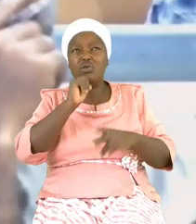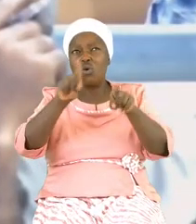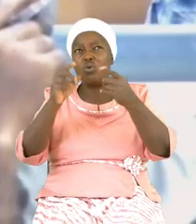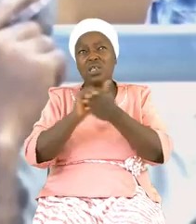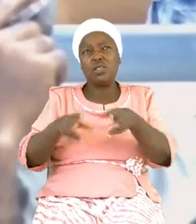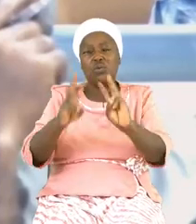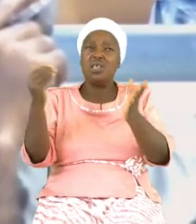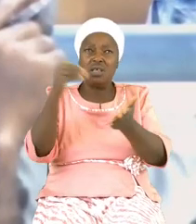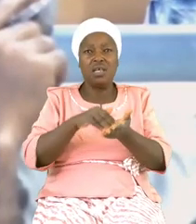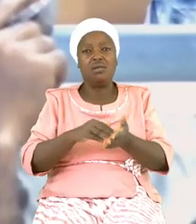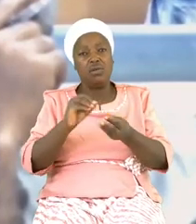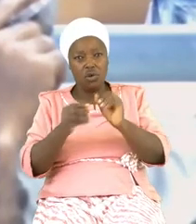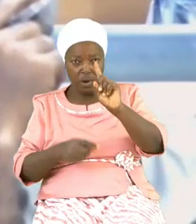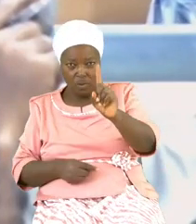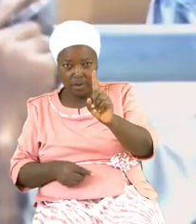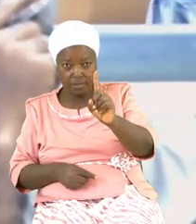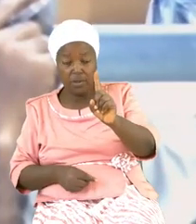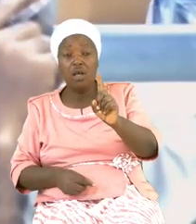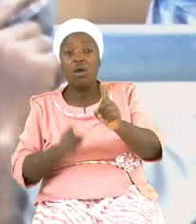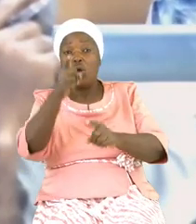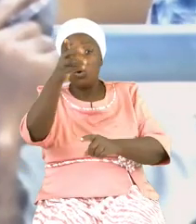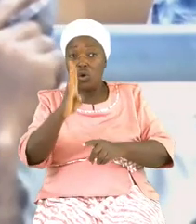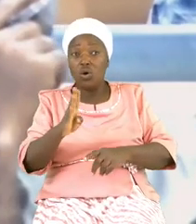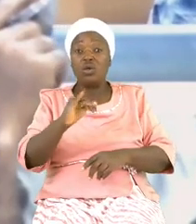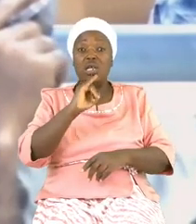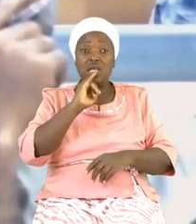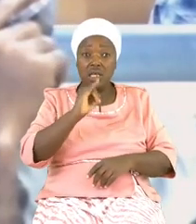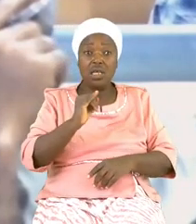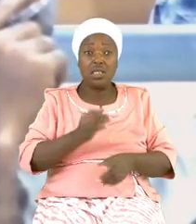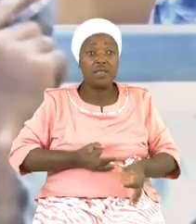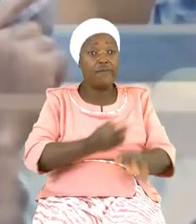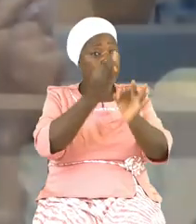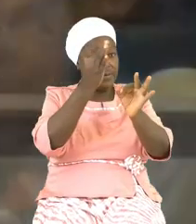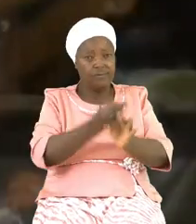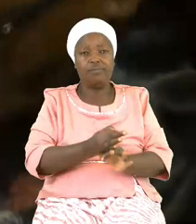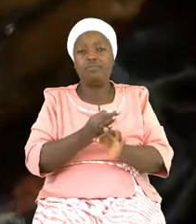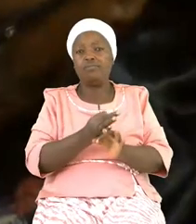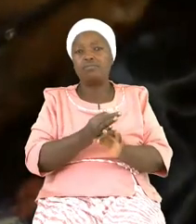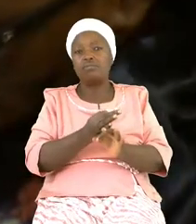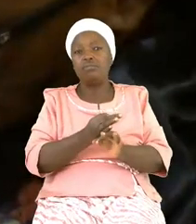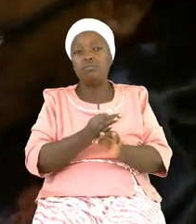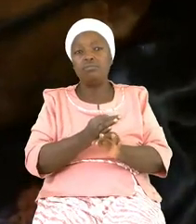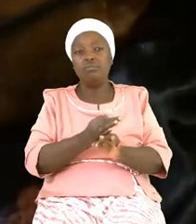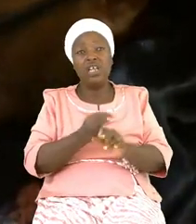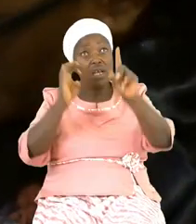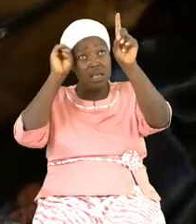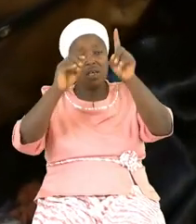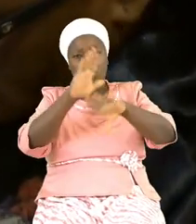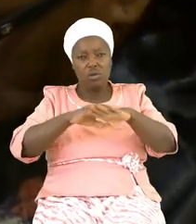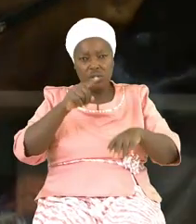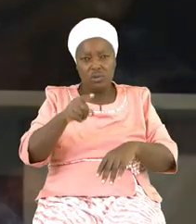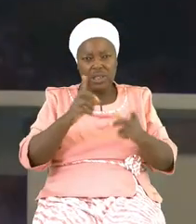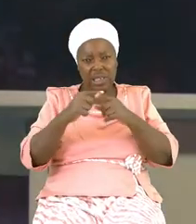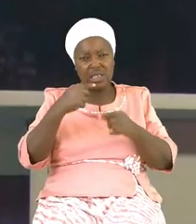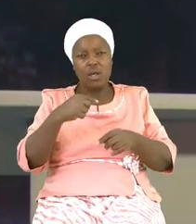again. Number one, God is faithful. He called you. He said,